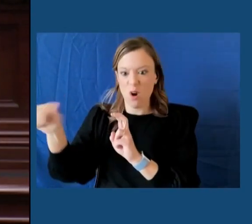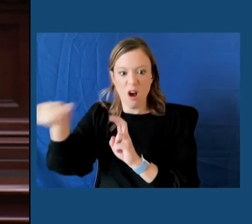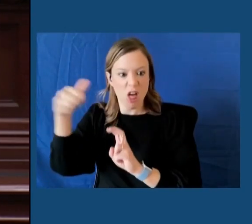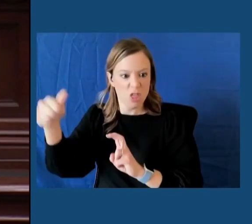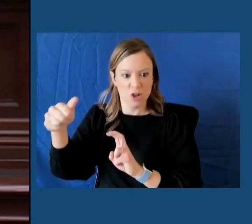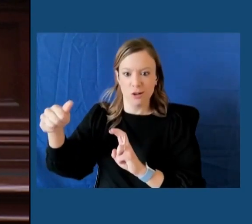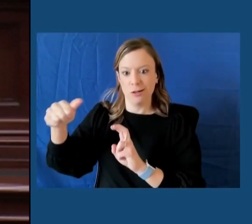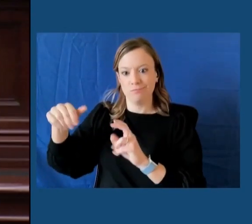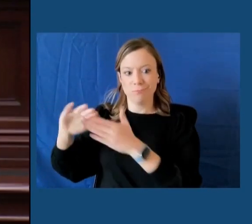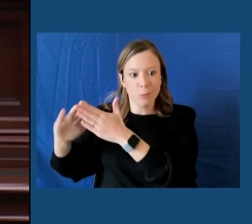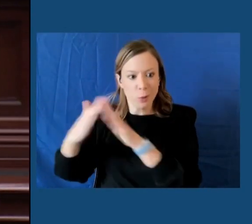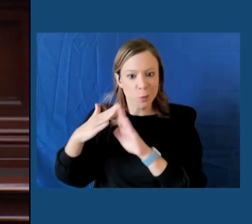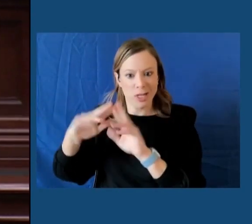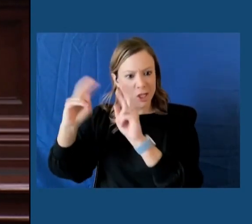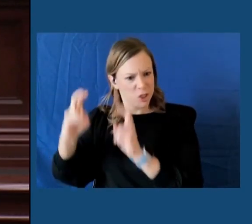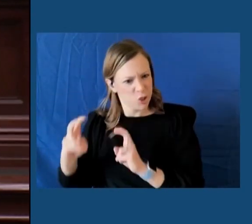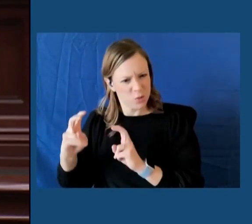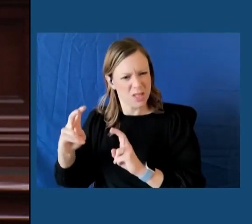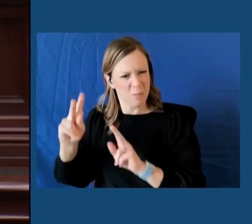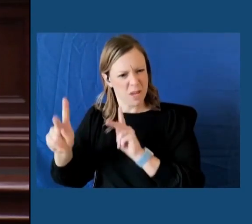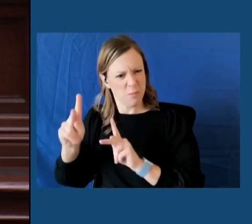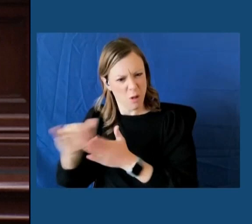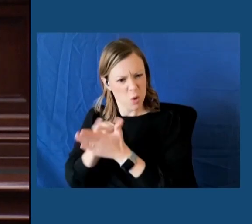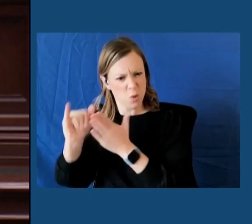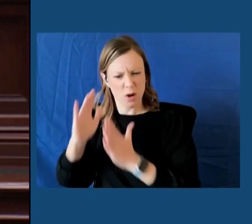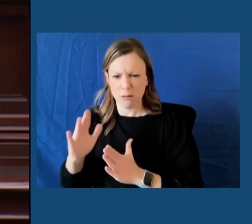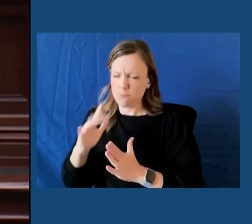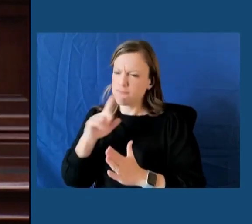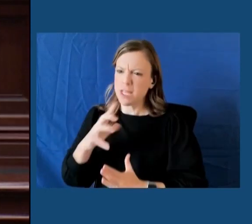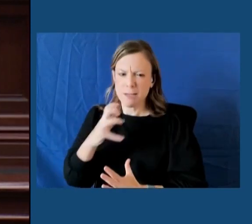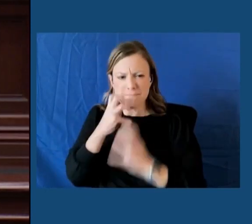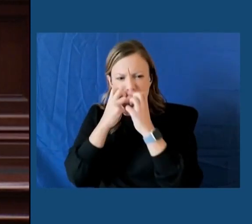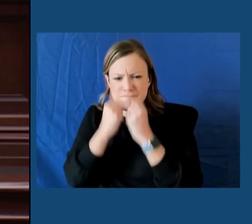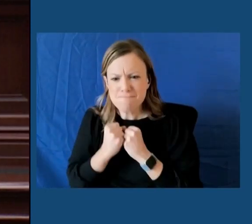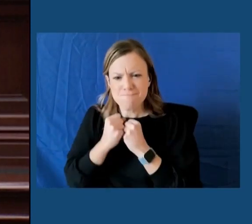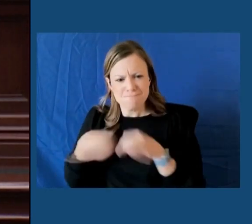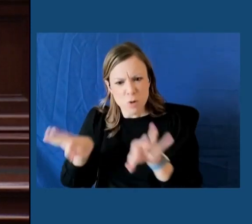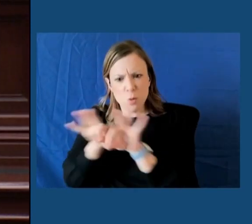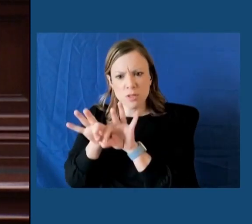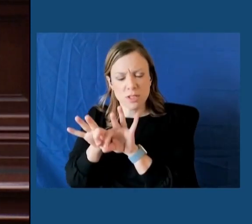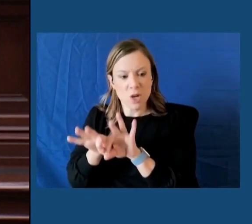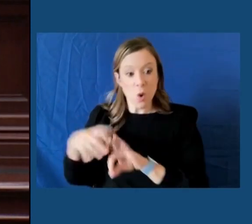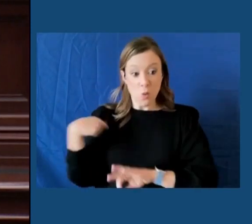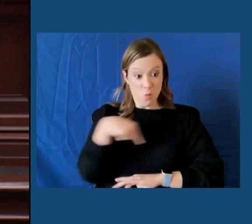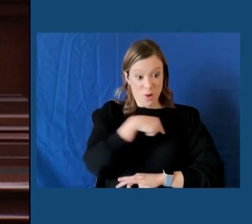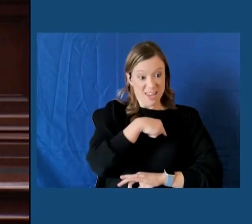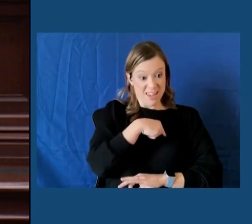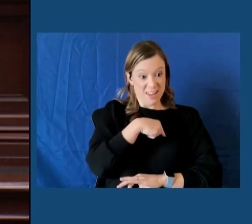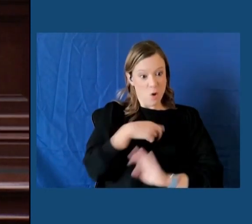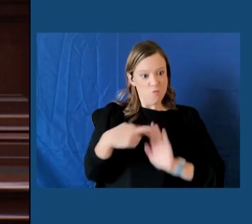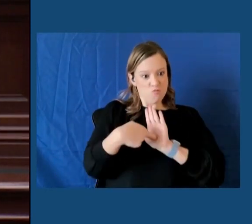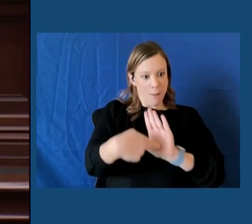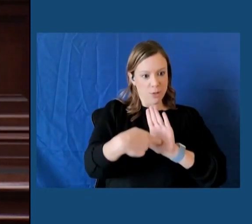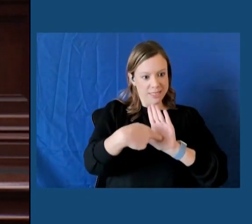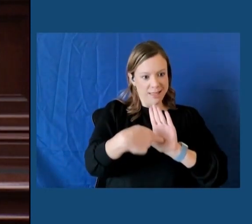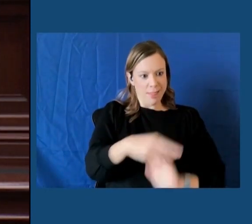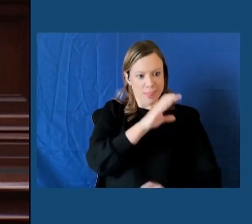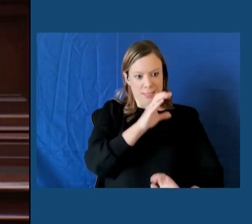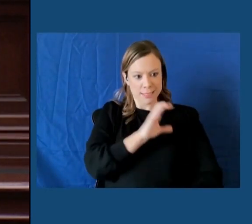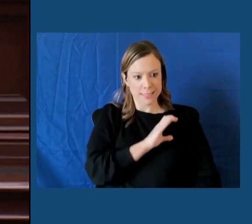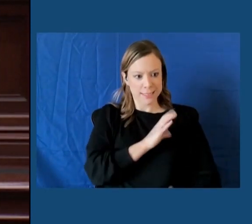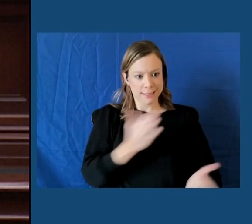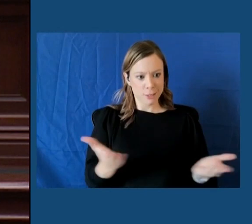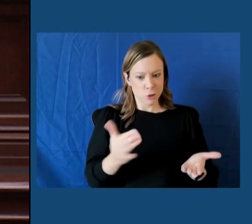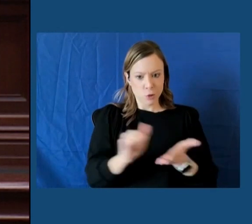of past leaders have shared the solemn responsibility of representing their citizens, and I'm honored to be joined by the leaders